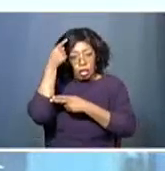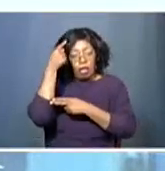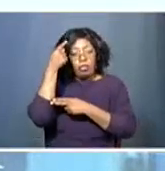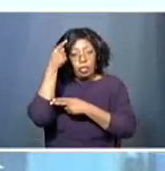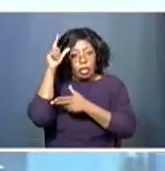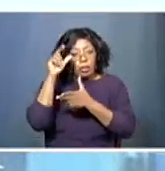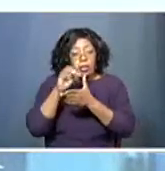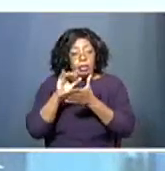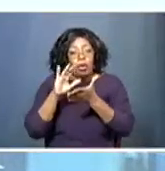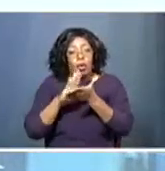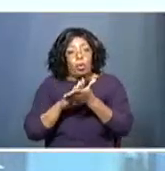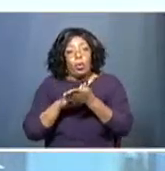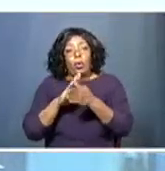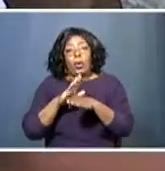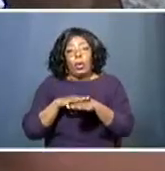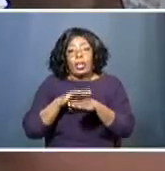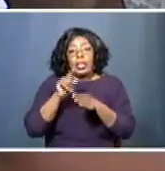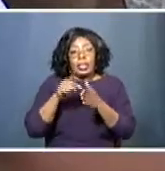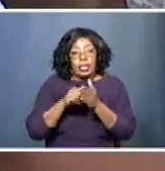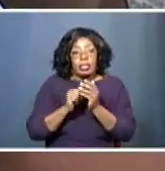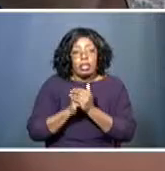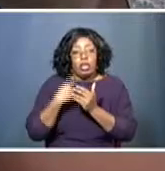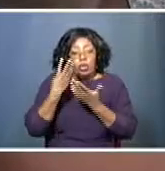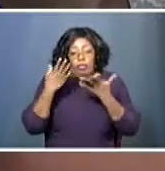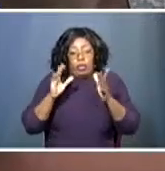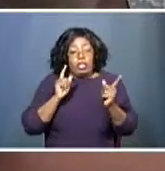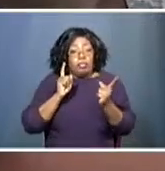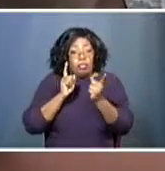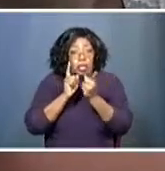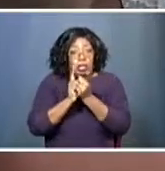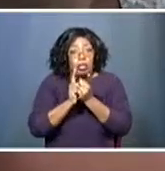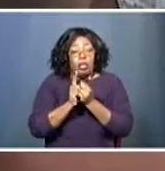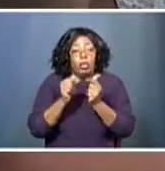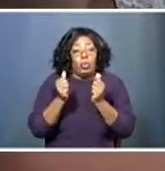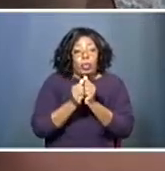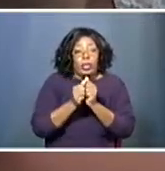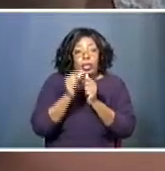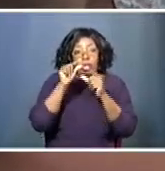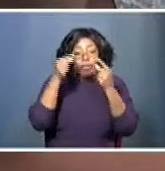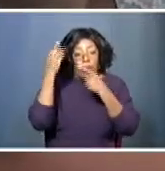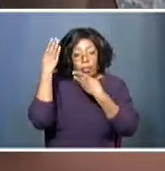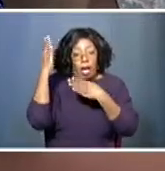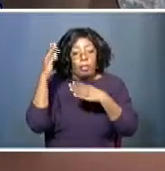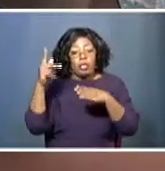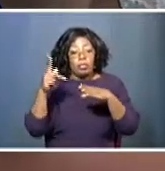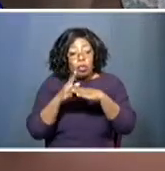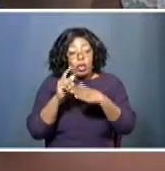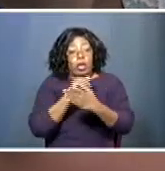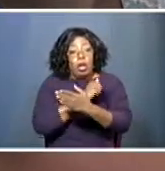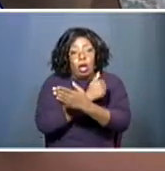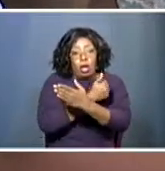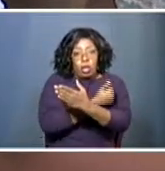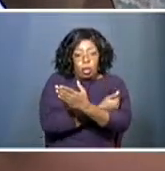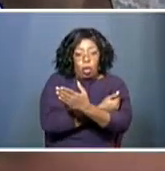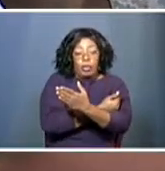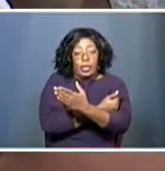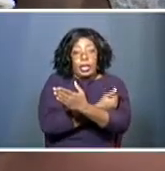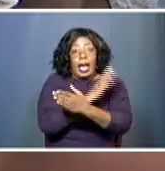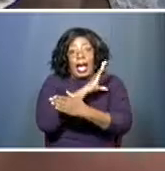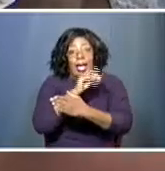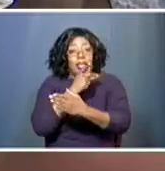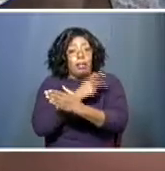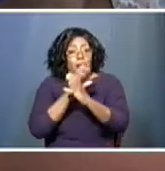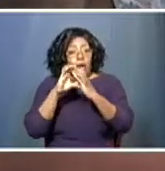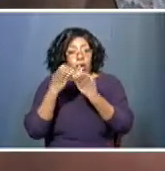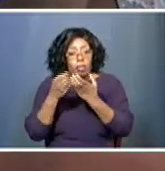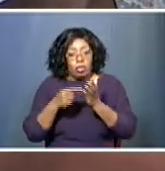on the matter. We did meet with the Grand Bahama Port Authority and the Grand Bahama Power Company to